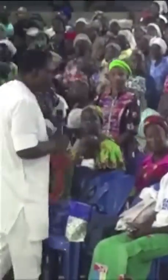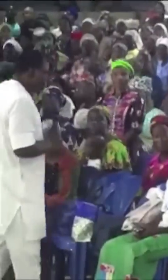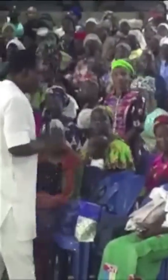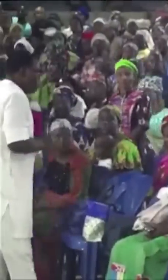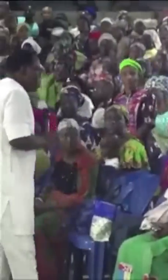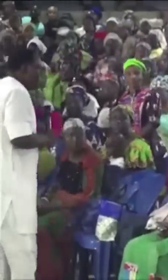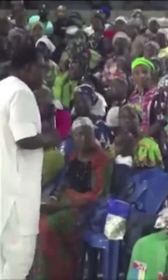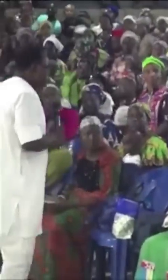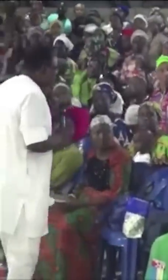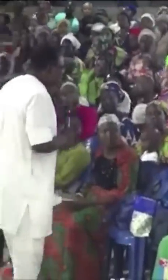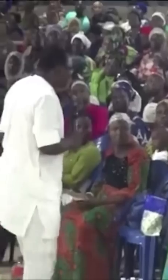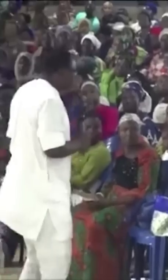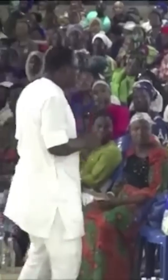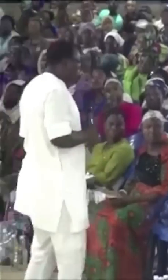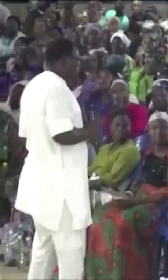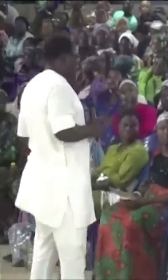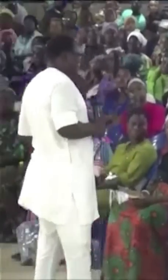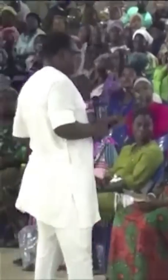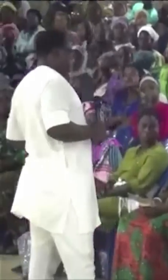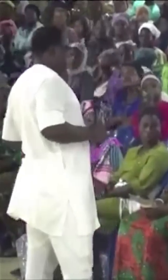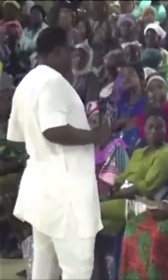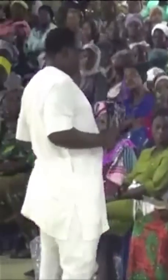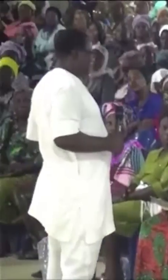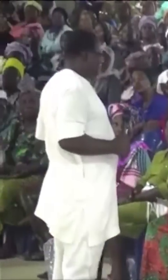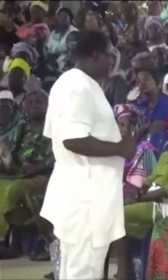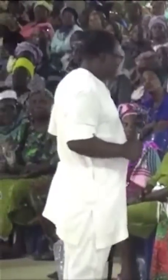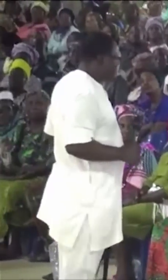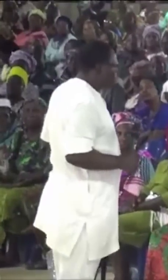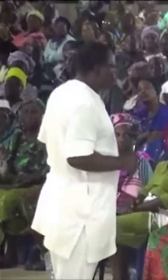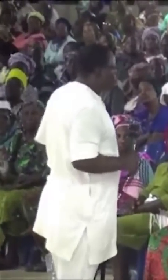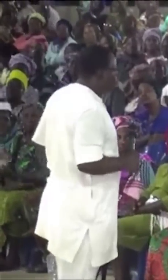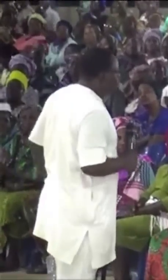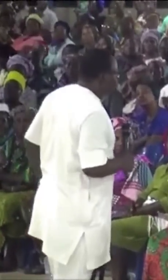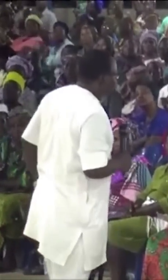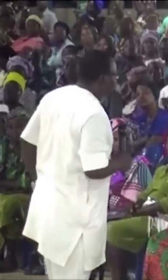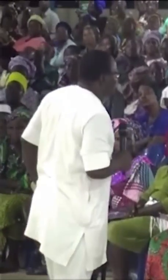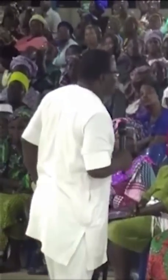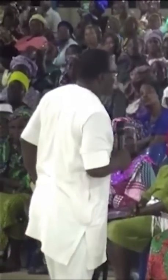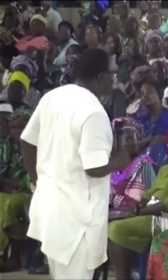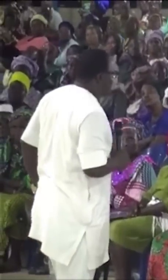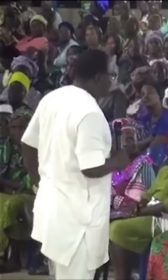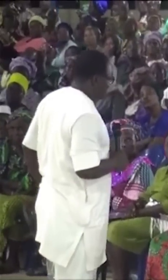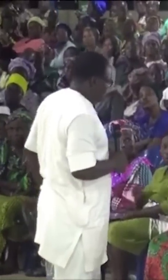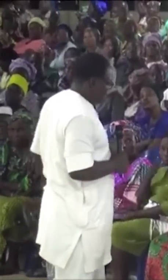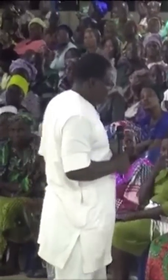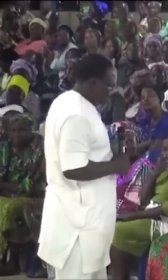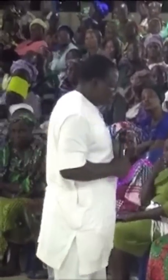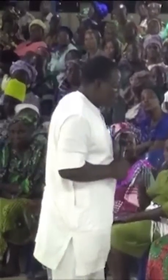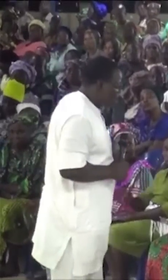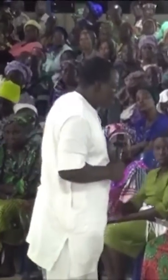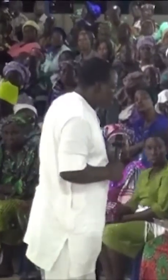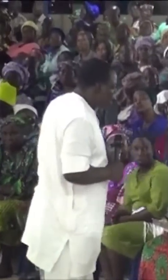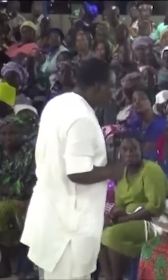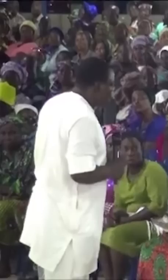are fat. If nobody has any problem. If they see you, they'll say, I don't have any problem. But problem what? But they love, there is a lot of